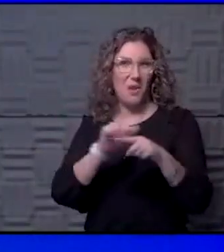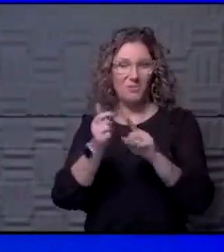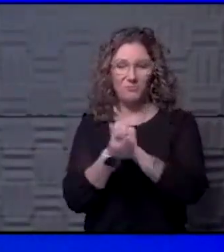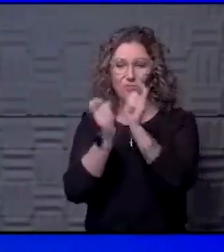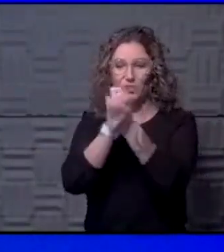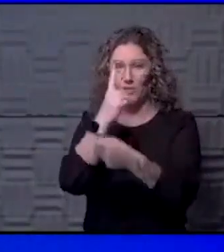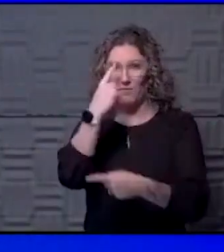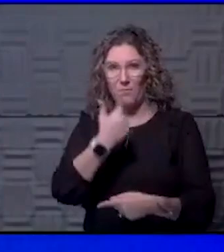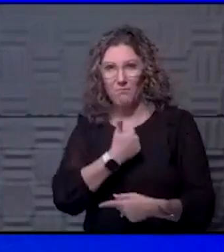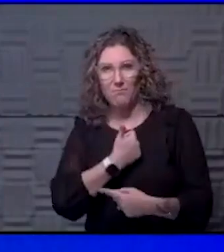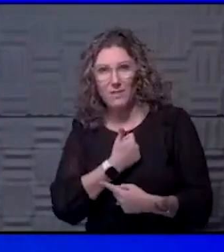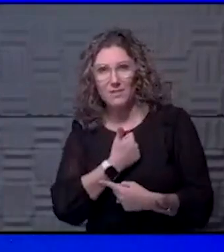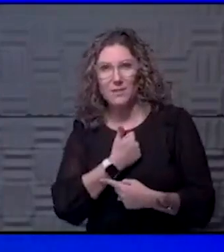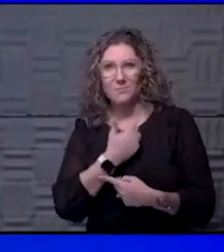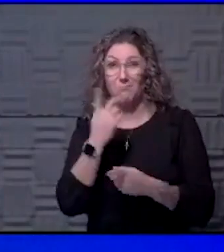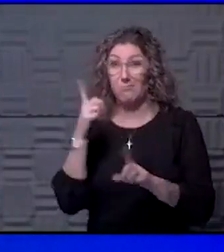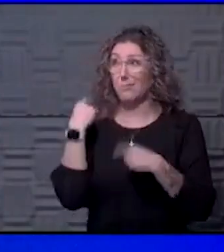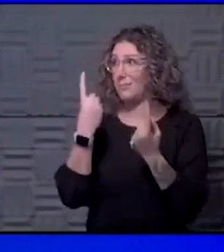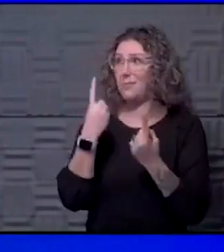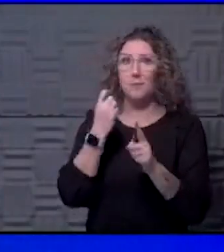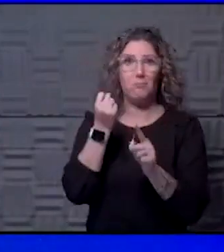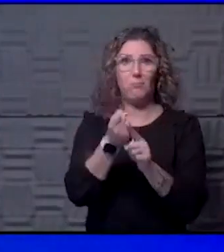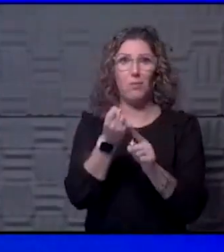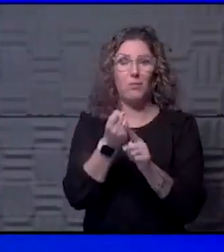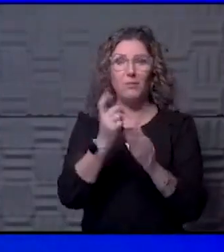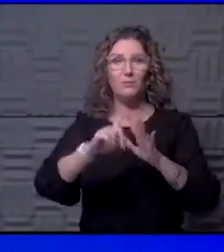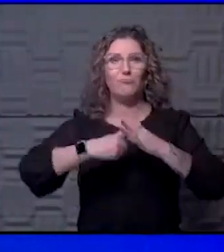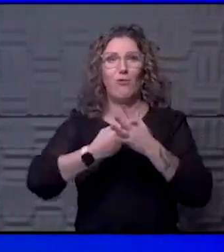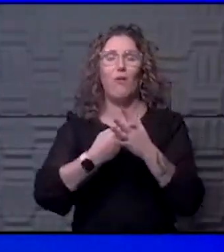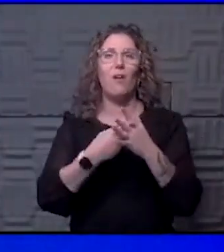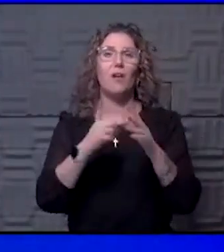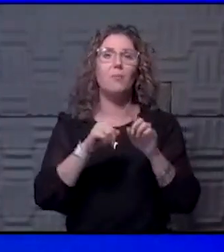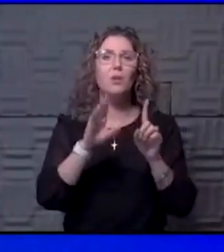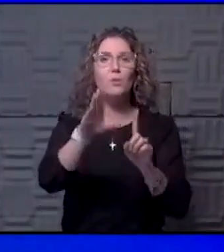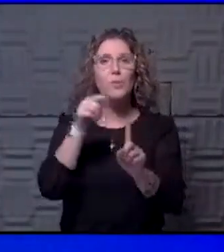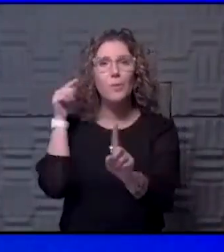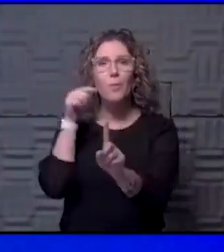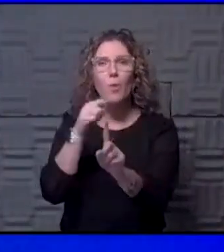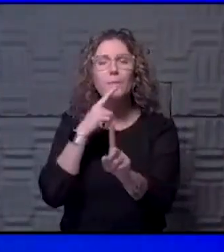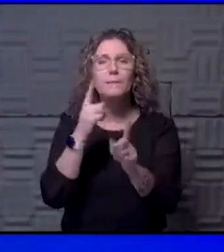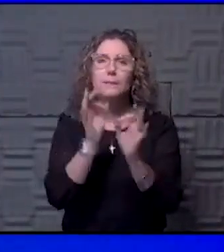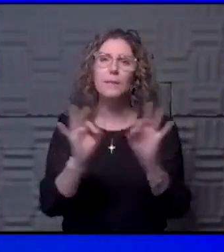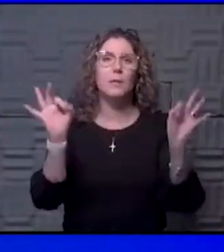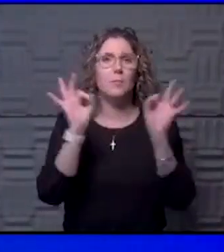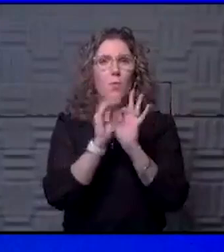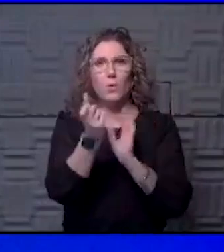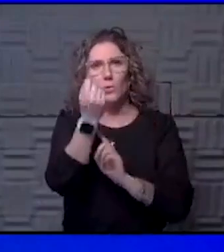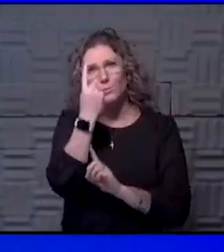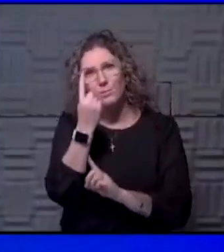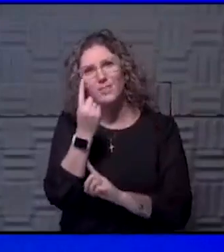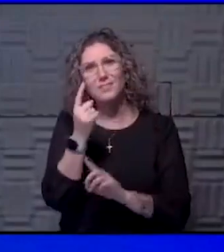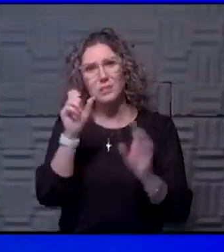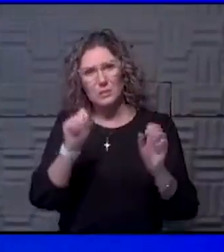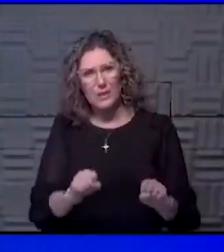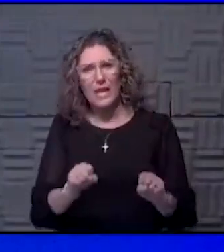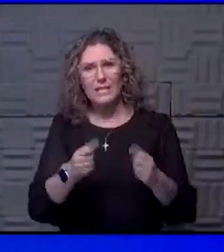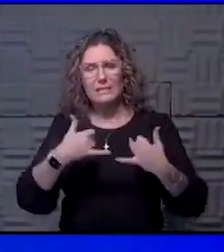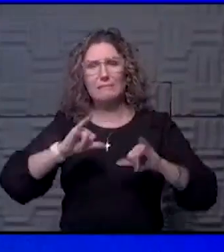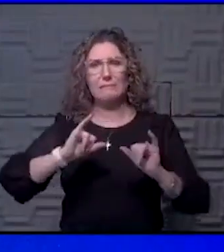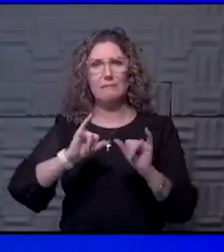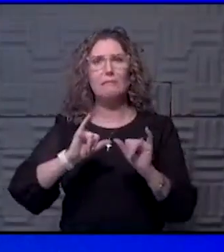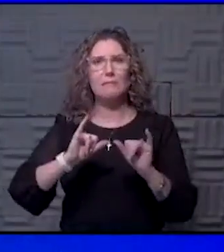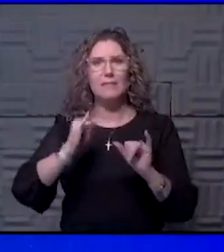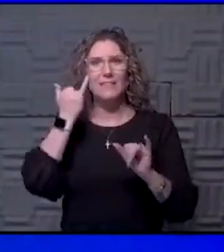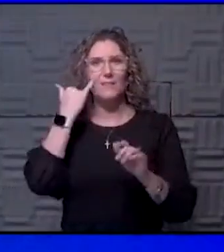for me since the start of the pandemic. But I think more to your point, it's important to understand that you can probably still get, even